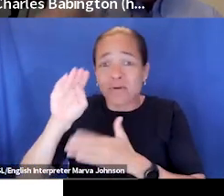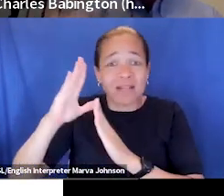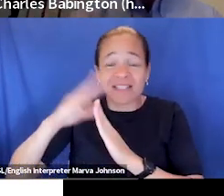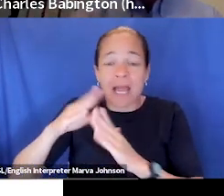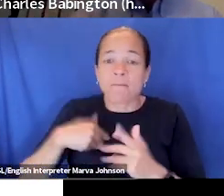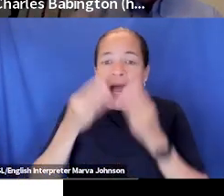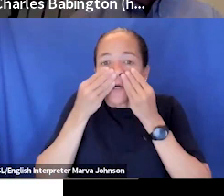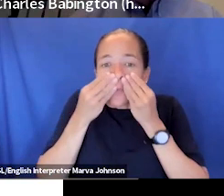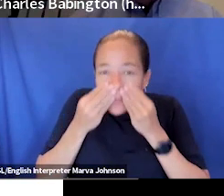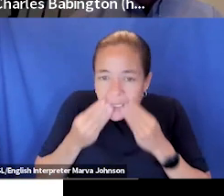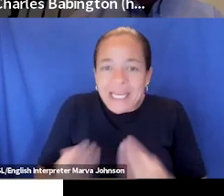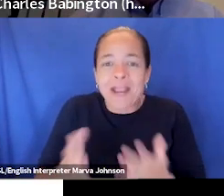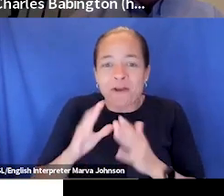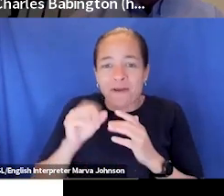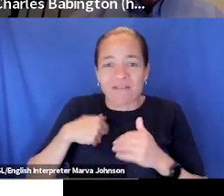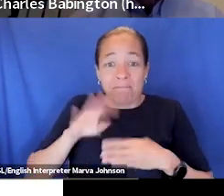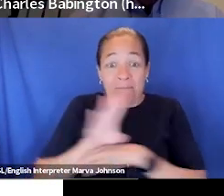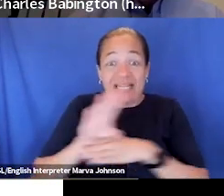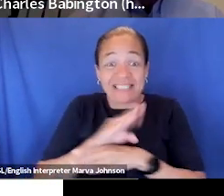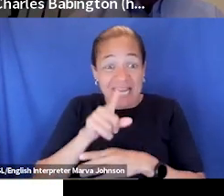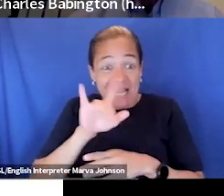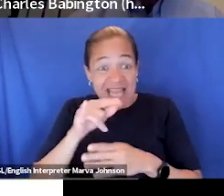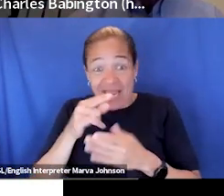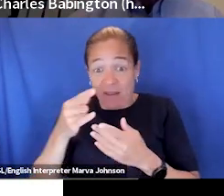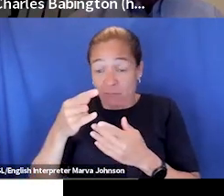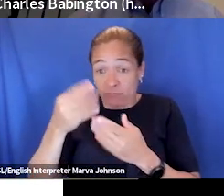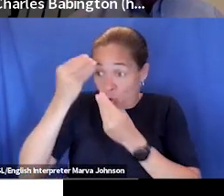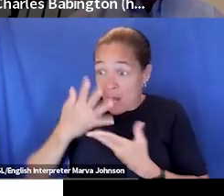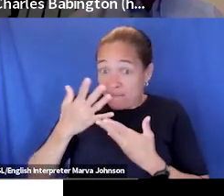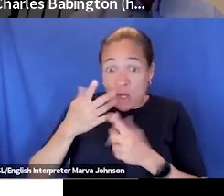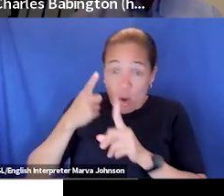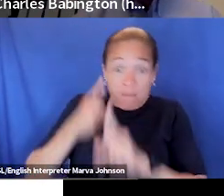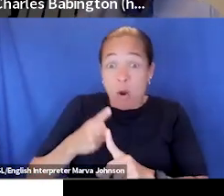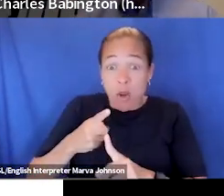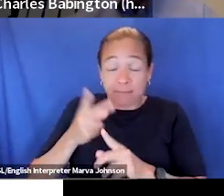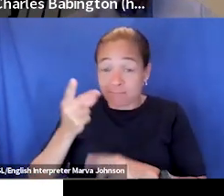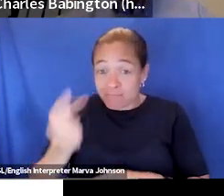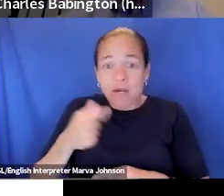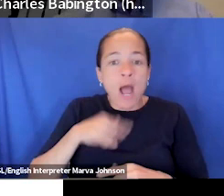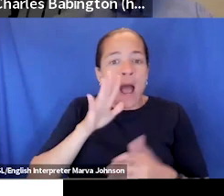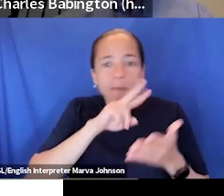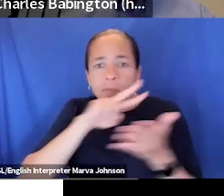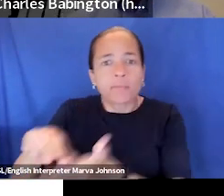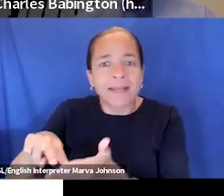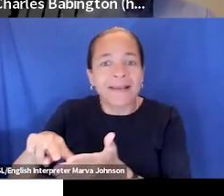reporter, I'm going to read that because that's darned interesting. So